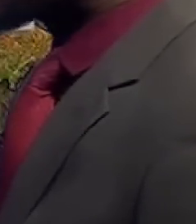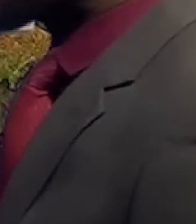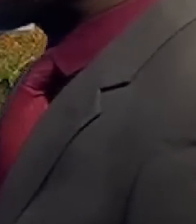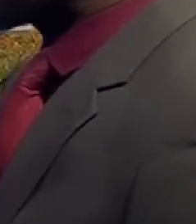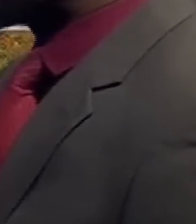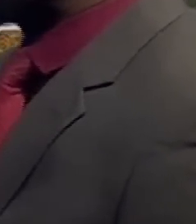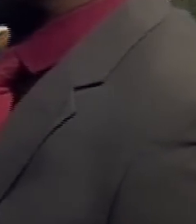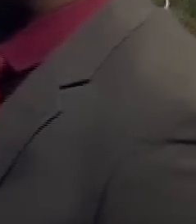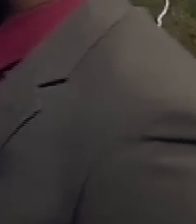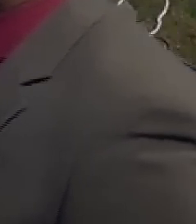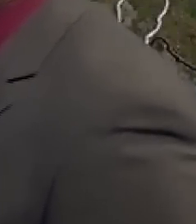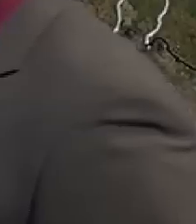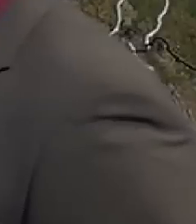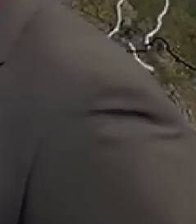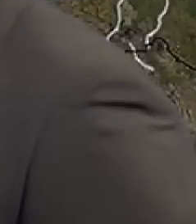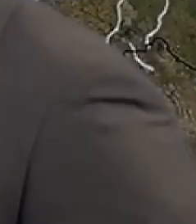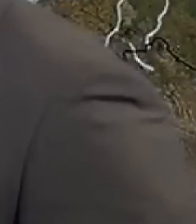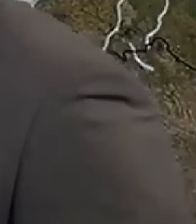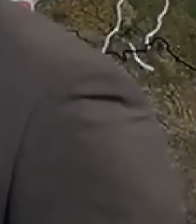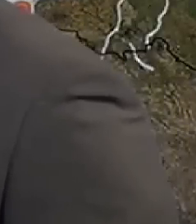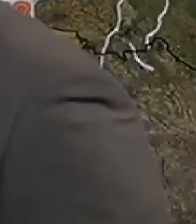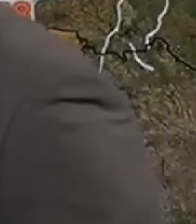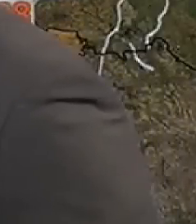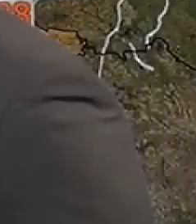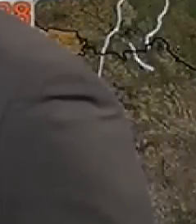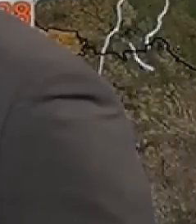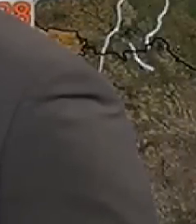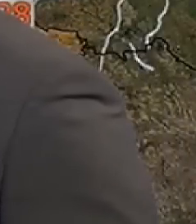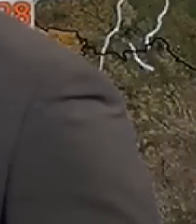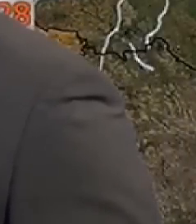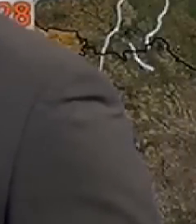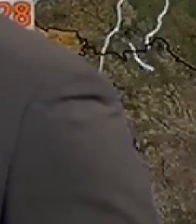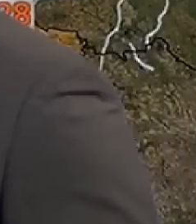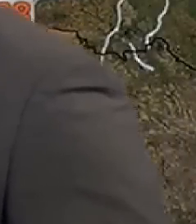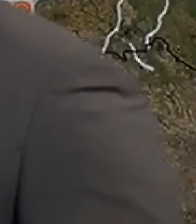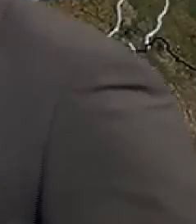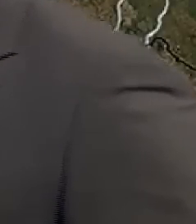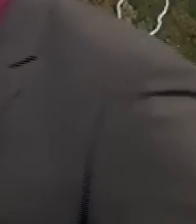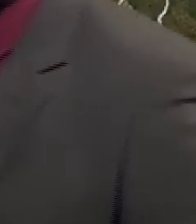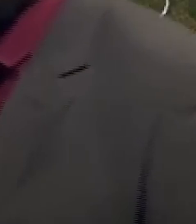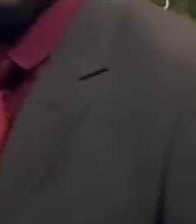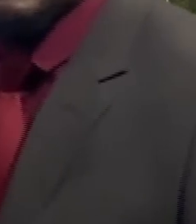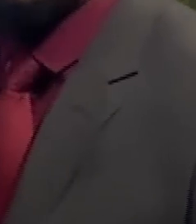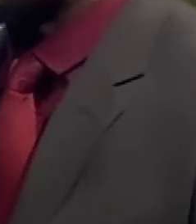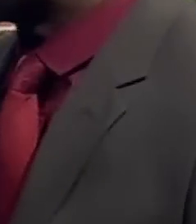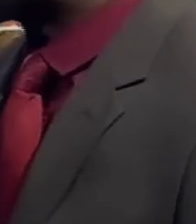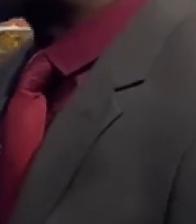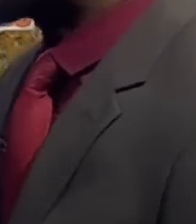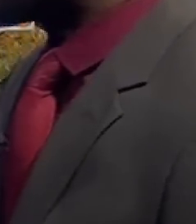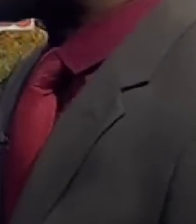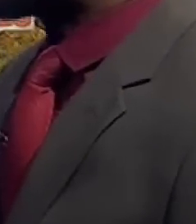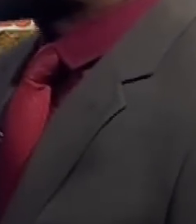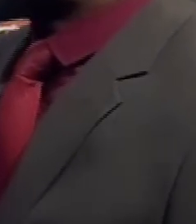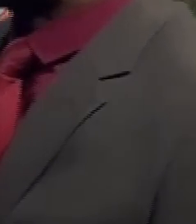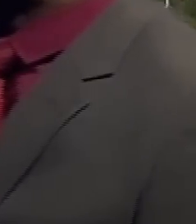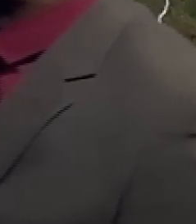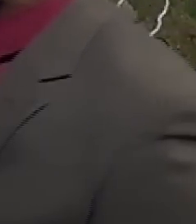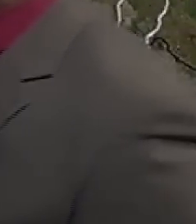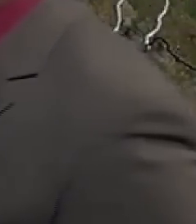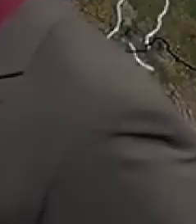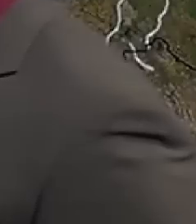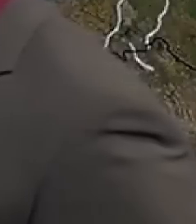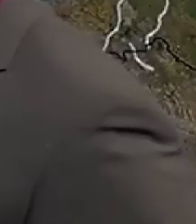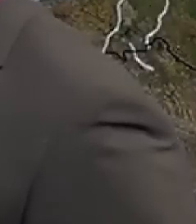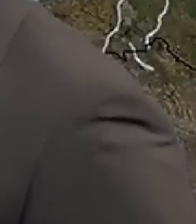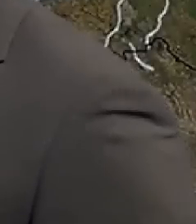Volmarasdate sentse ke salbala hona ka haro Sazreneke o tla tshetsetse fela ho dikana tse di gradi di rita fela ho mashome a mabedi a mtse e tshiletseng ka ofela ha re shebile